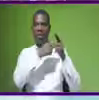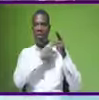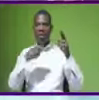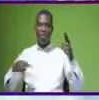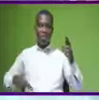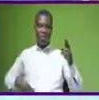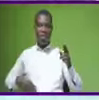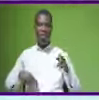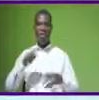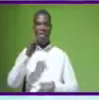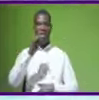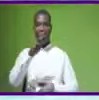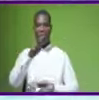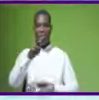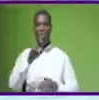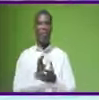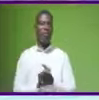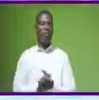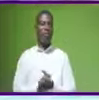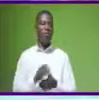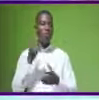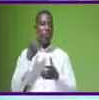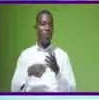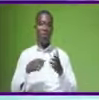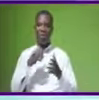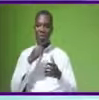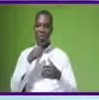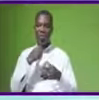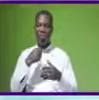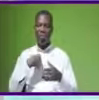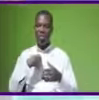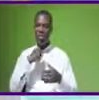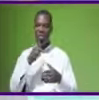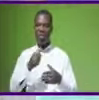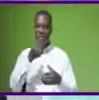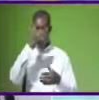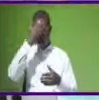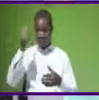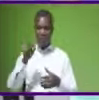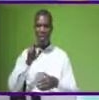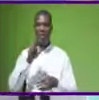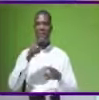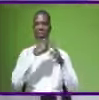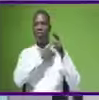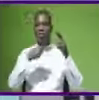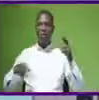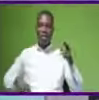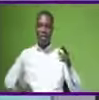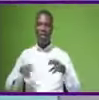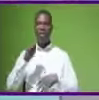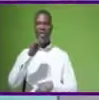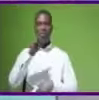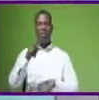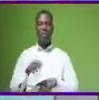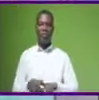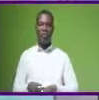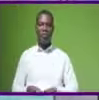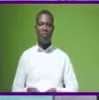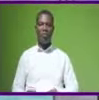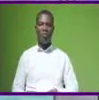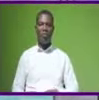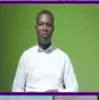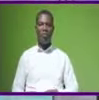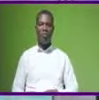amen amen dear ma me rem fi royal tv da oh monti e me pa mo